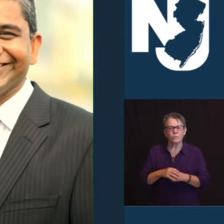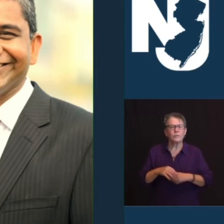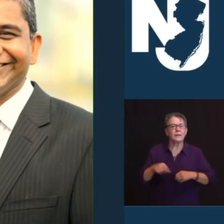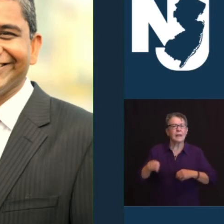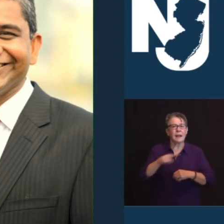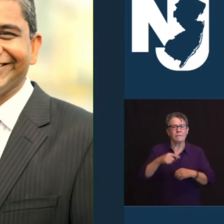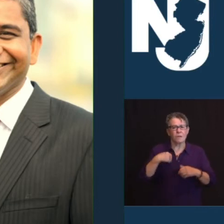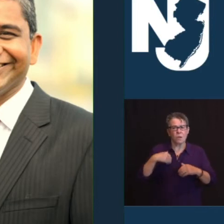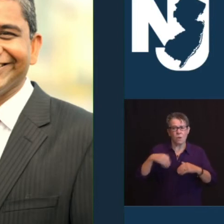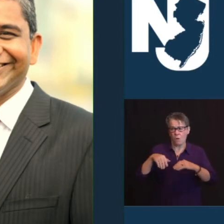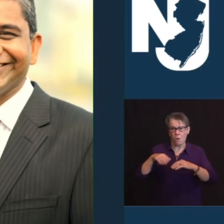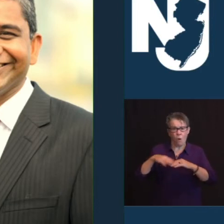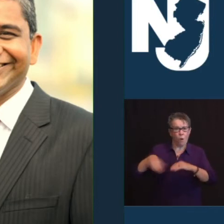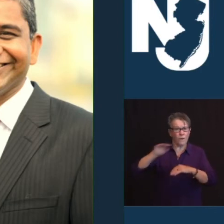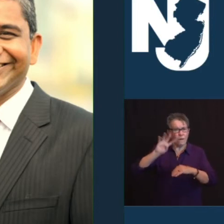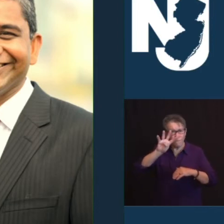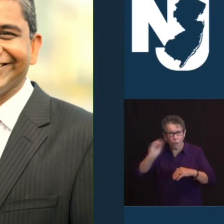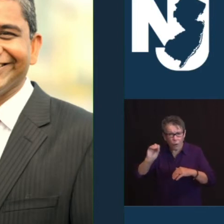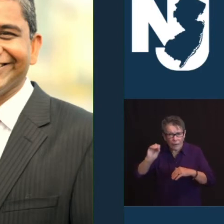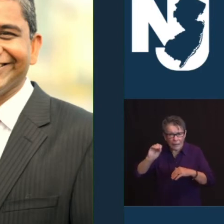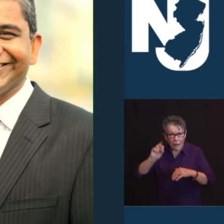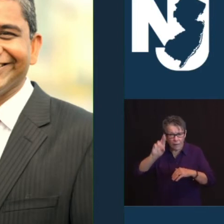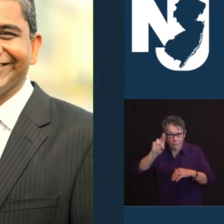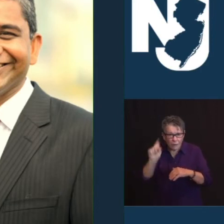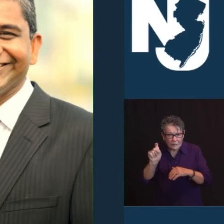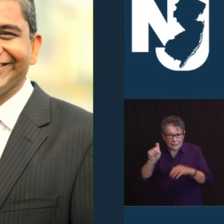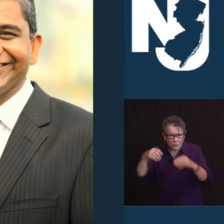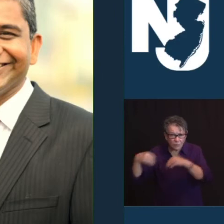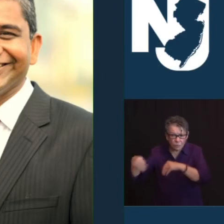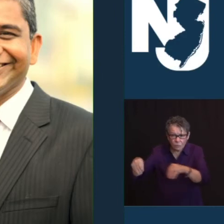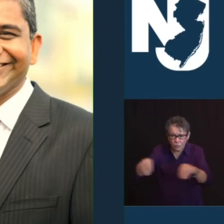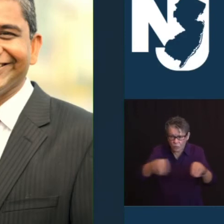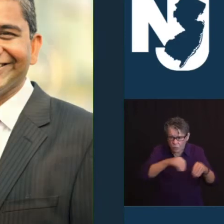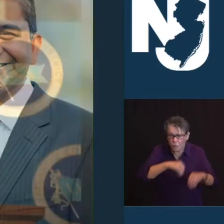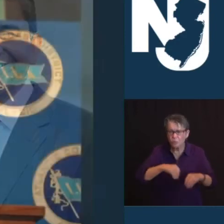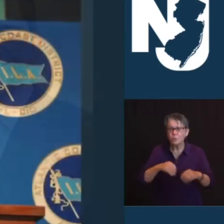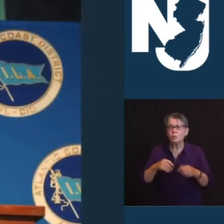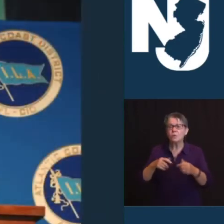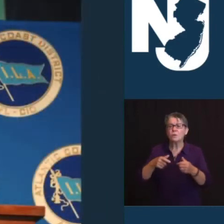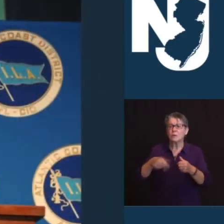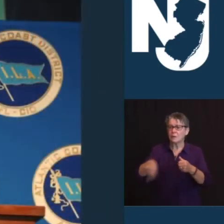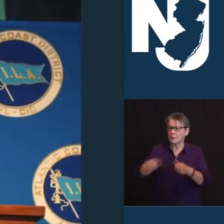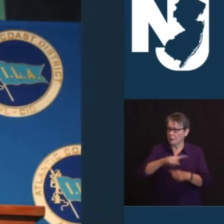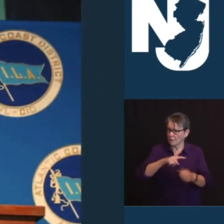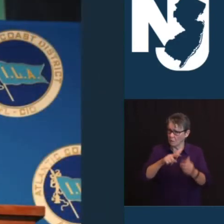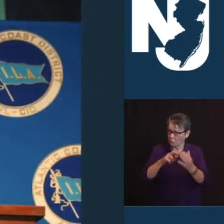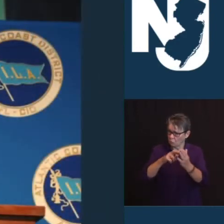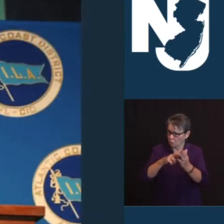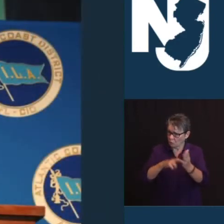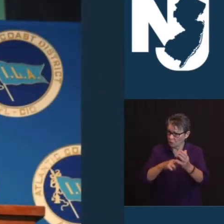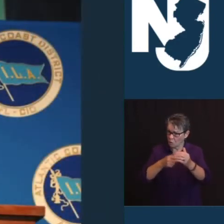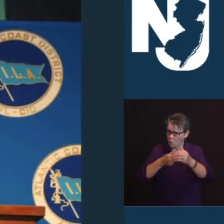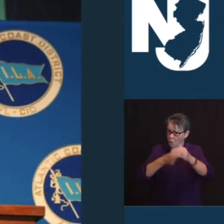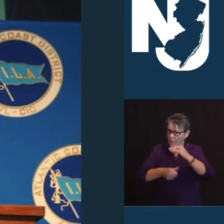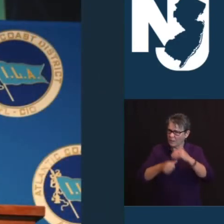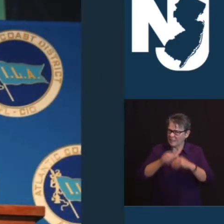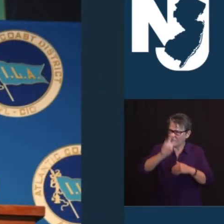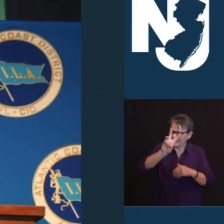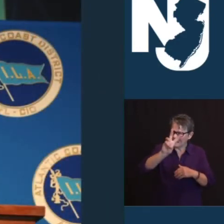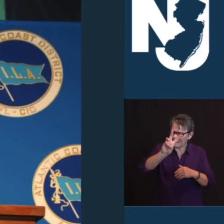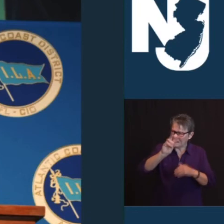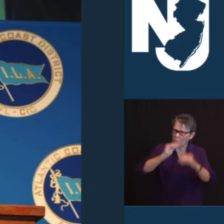60,000 COVID tests, and we thank them for that. Finally, before we turn things over to Judy, I want to acknowledge the recent passing